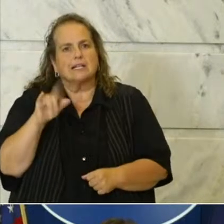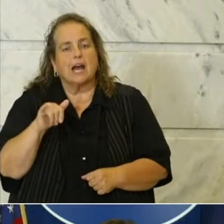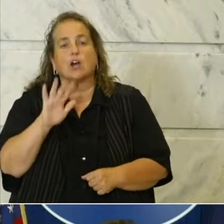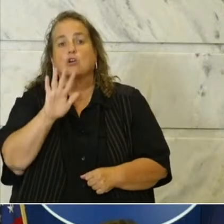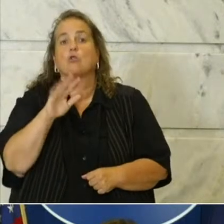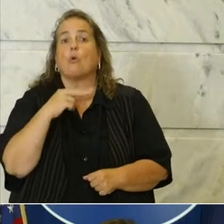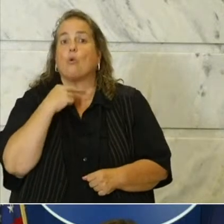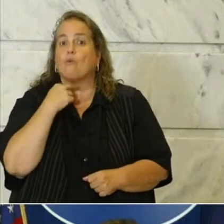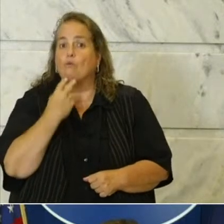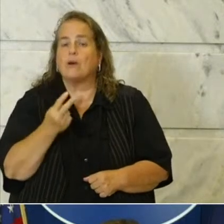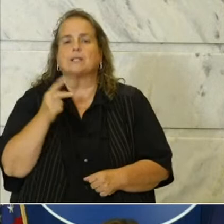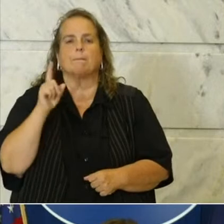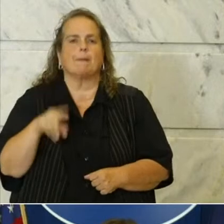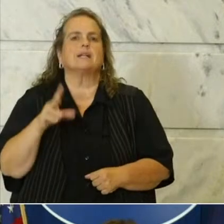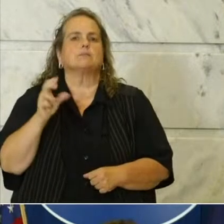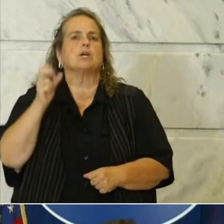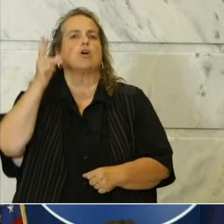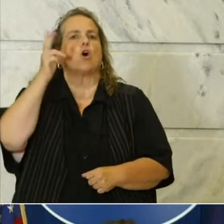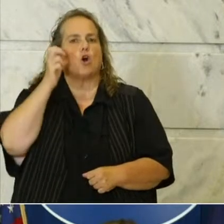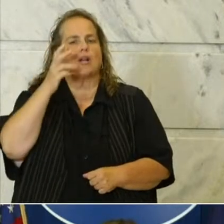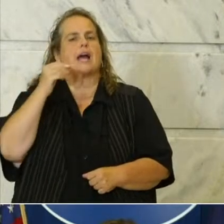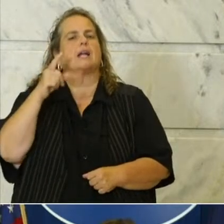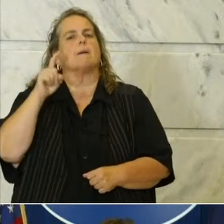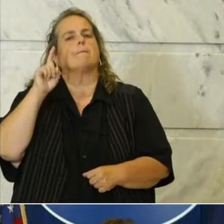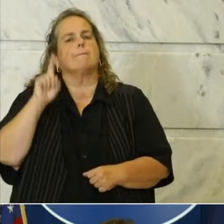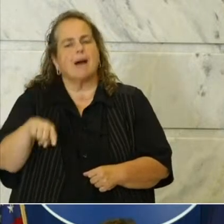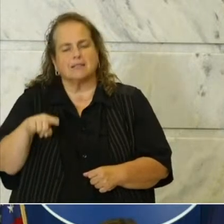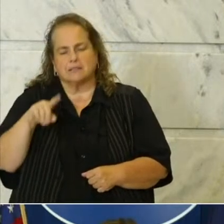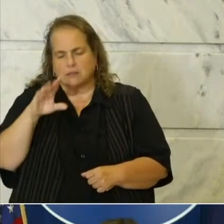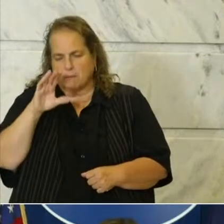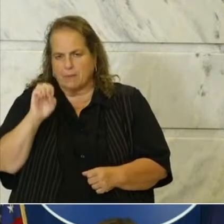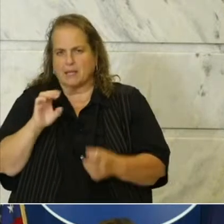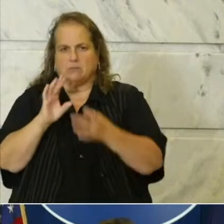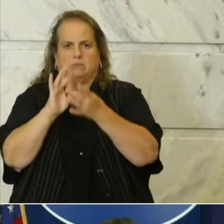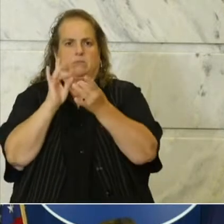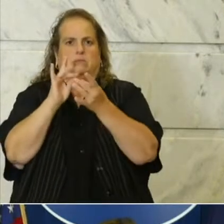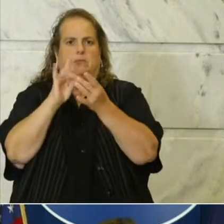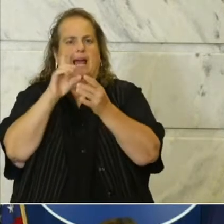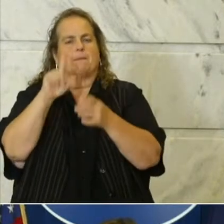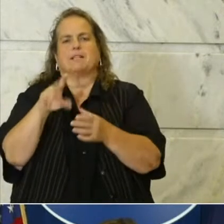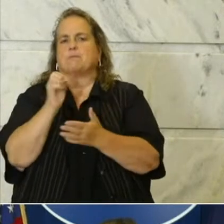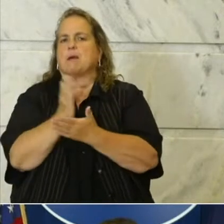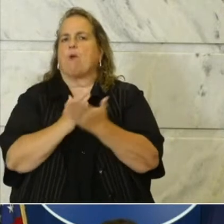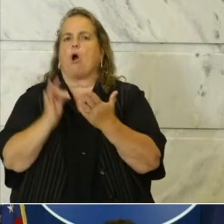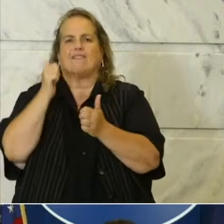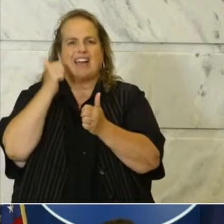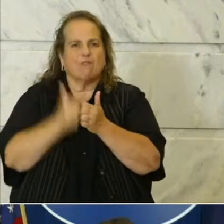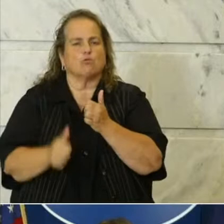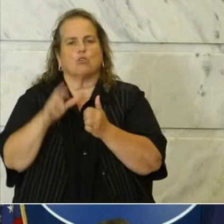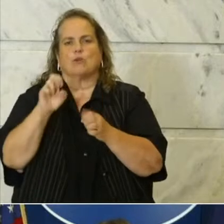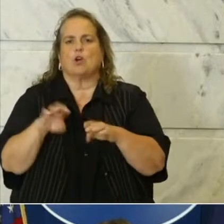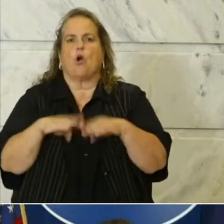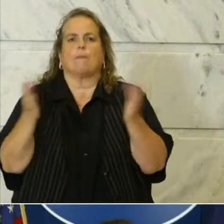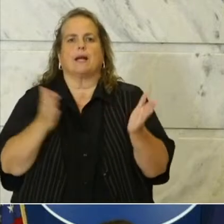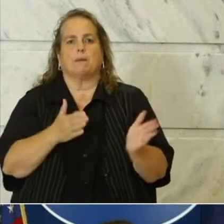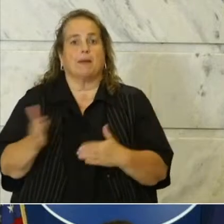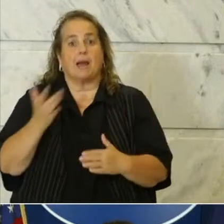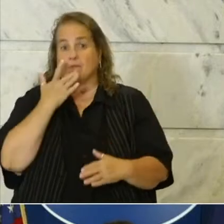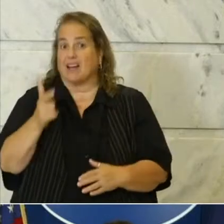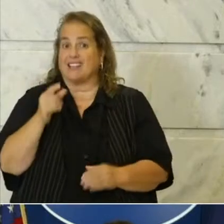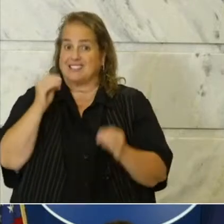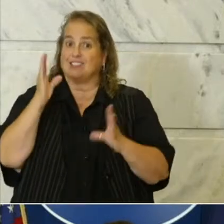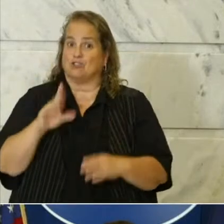voice has to be heard, and it has to be elevated, and it has to be a part of every reopening plan because they are the